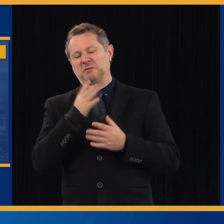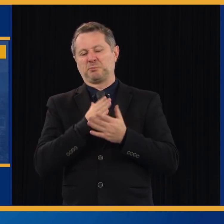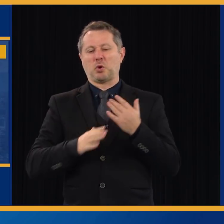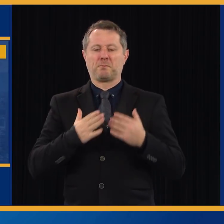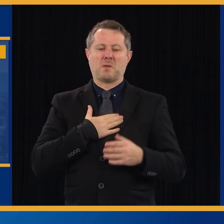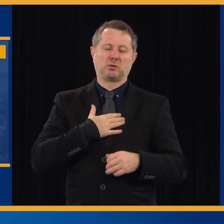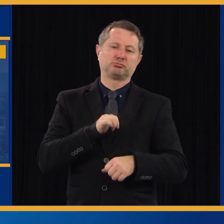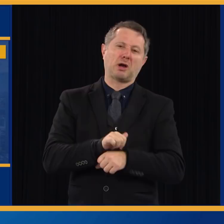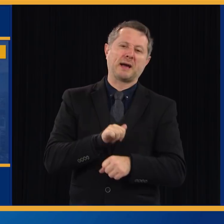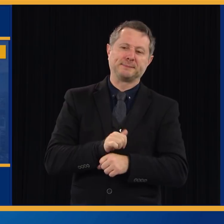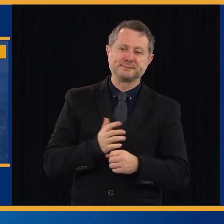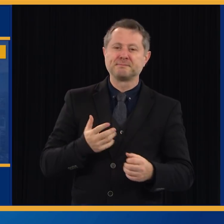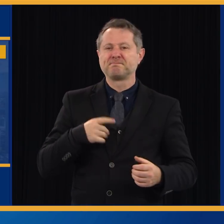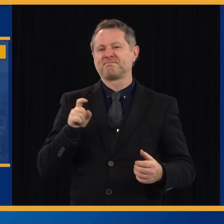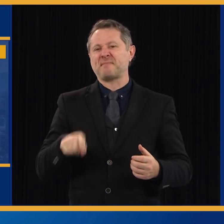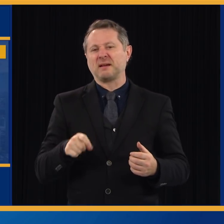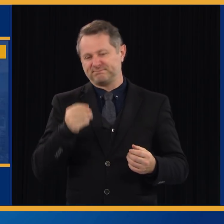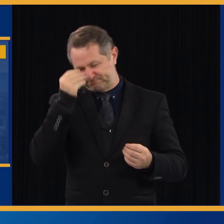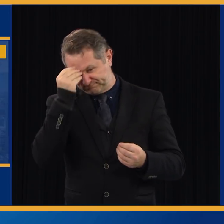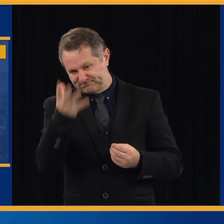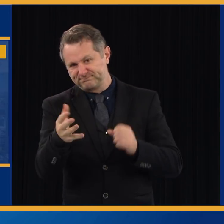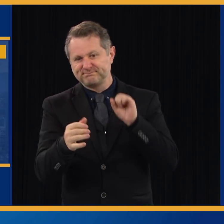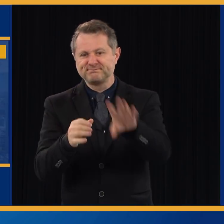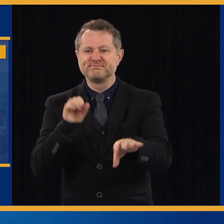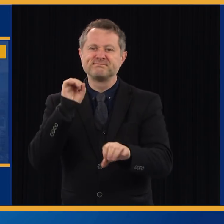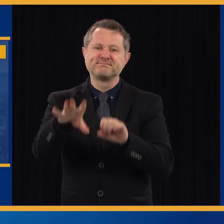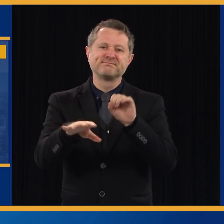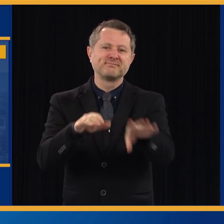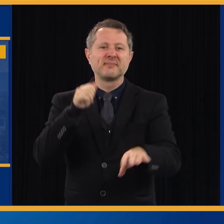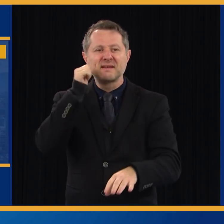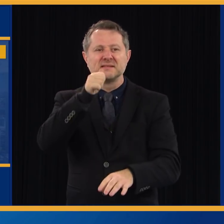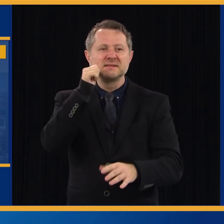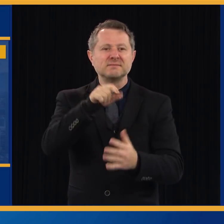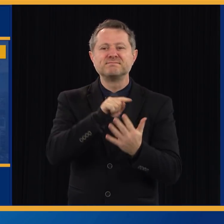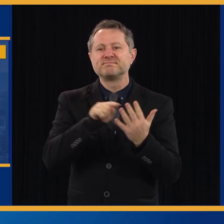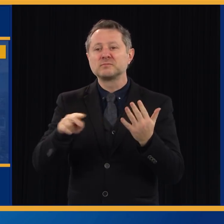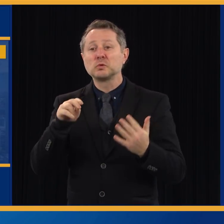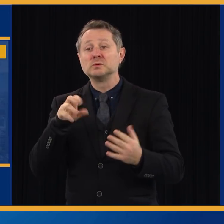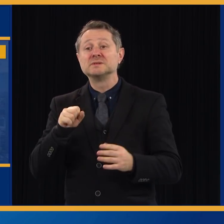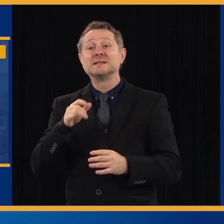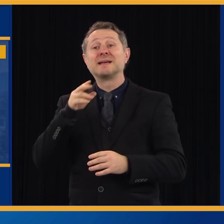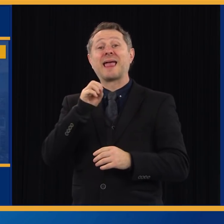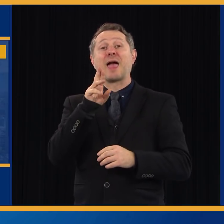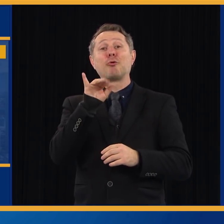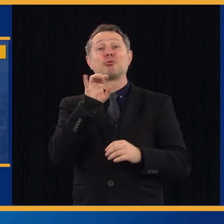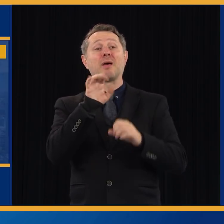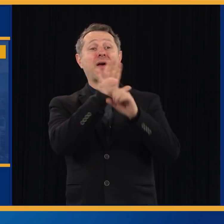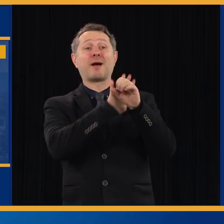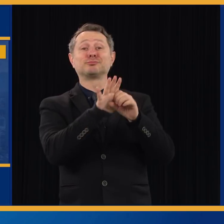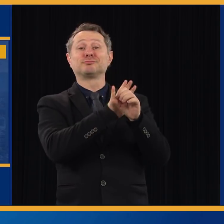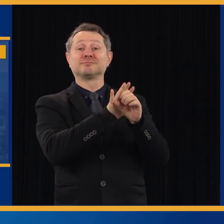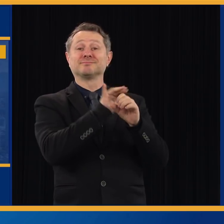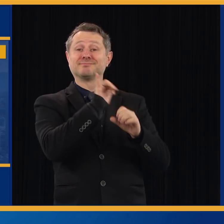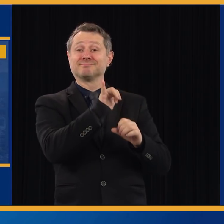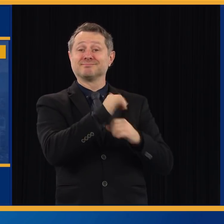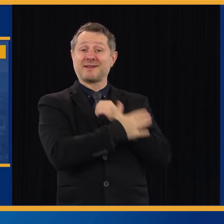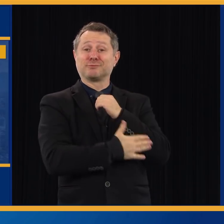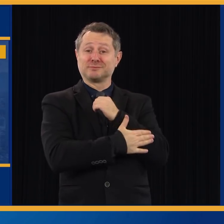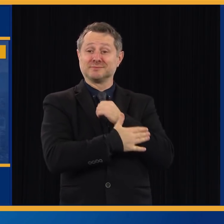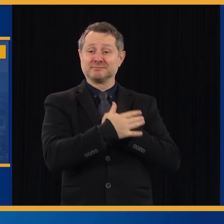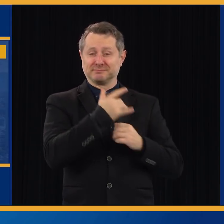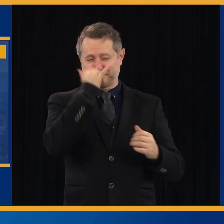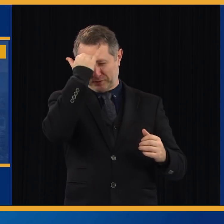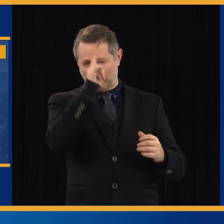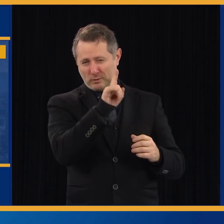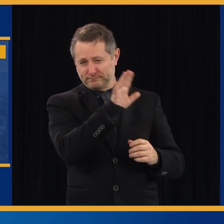is telling New Yorkers this news. In Erie County, we lost 7